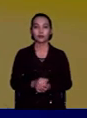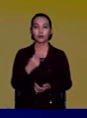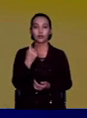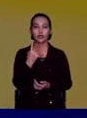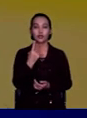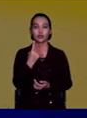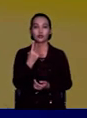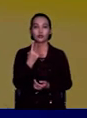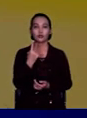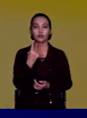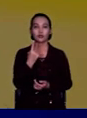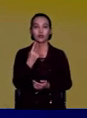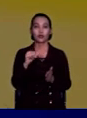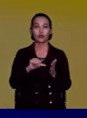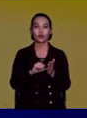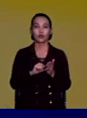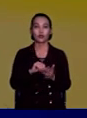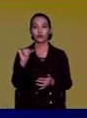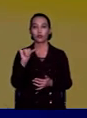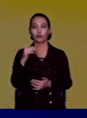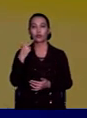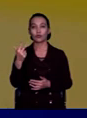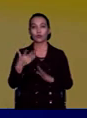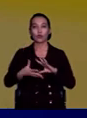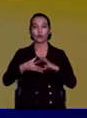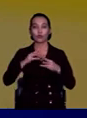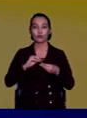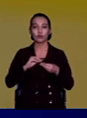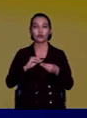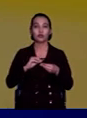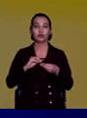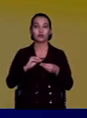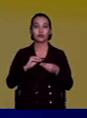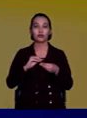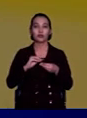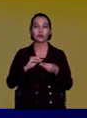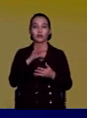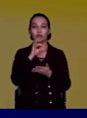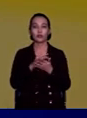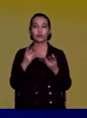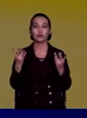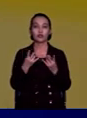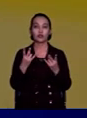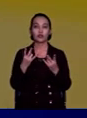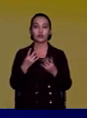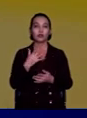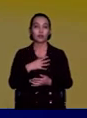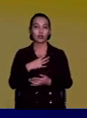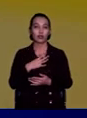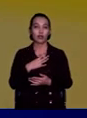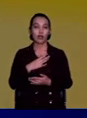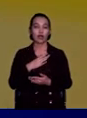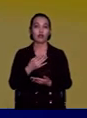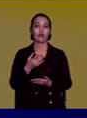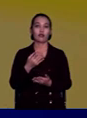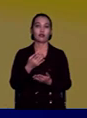Birinchi navbatda men 6 ni 3 ga ko'paytirib oldim. Sababi bo'yini 3 marta orttiring deb topshiriq